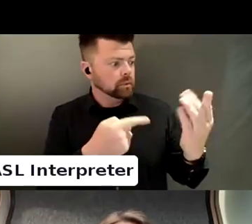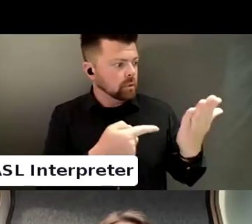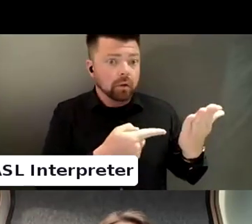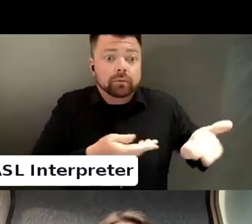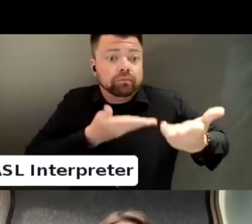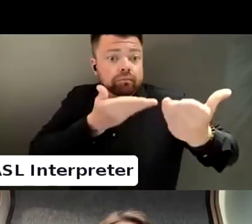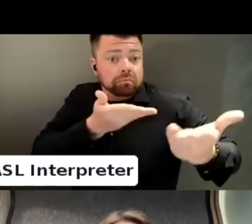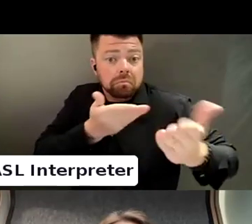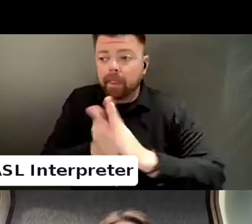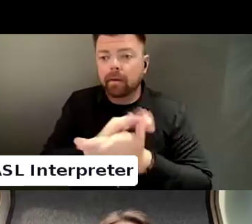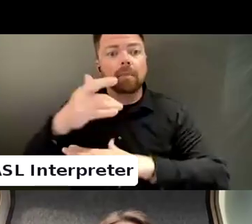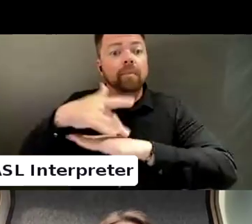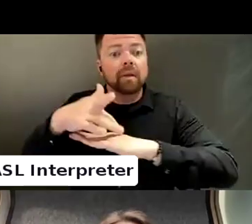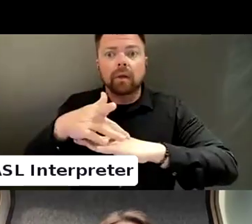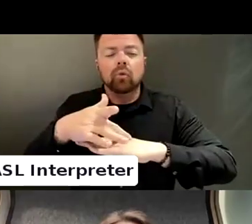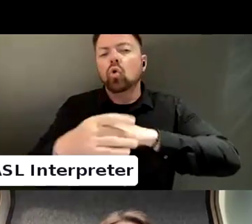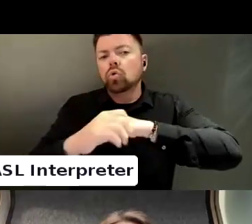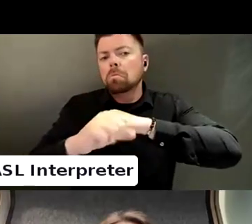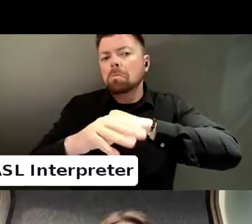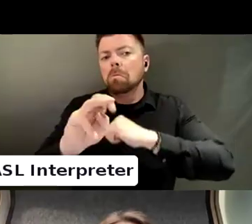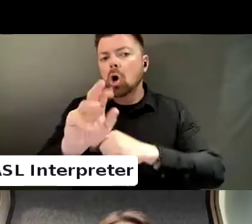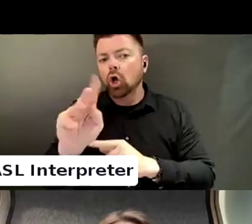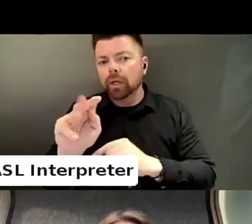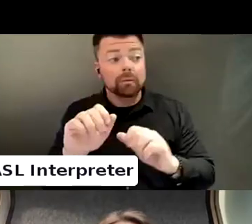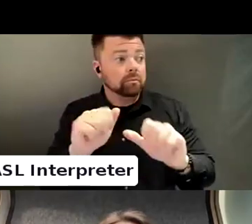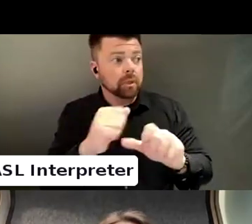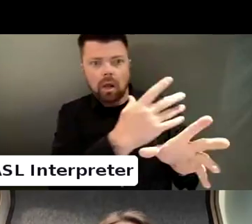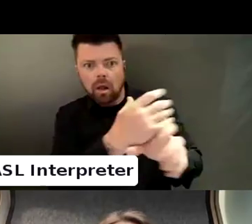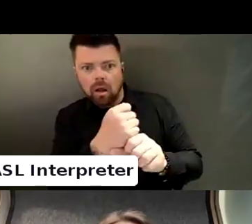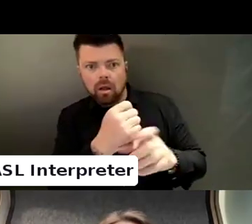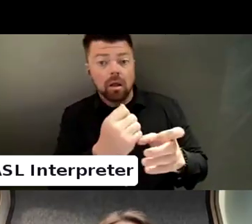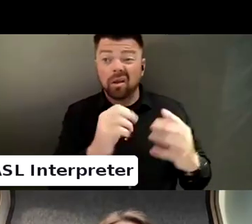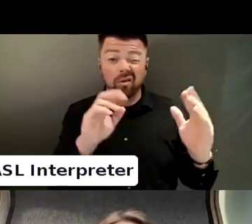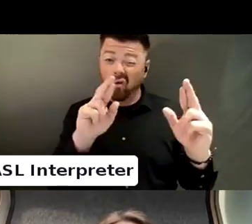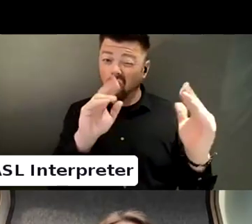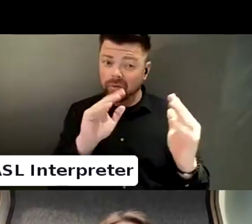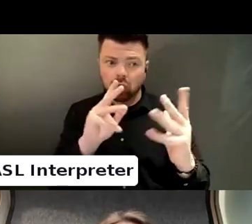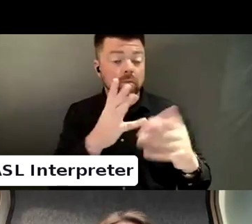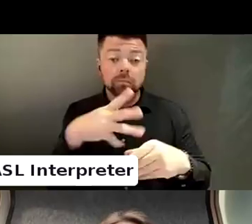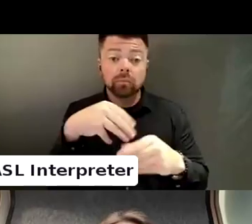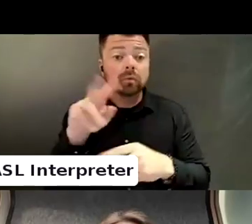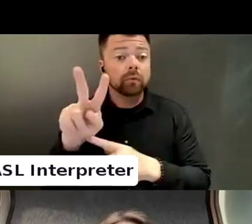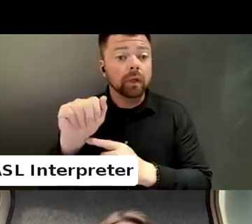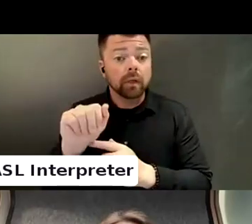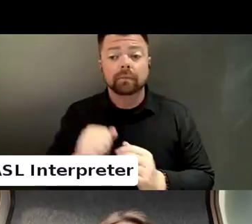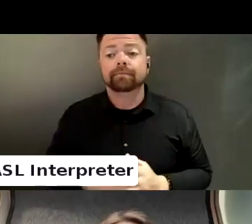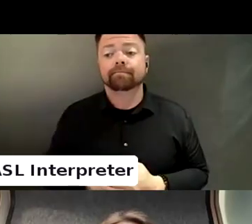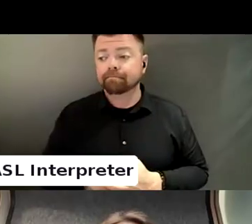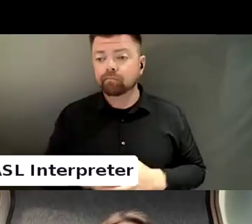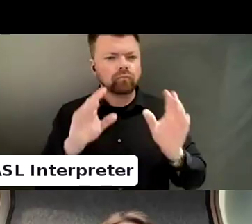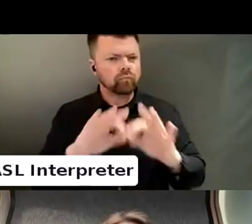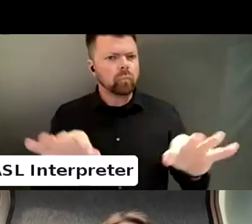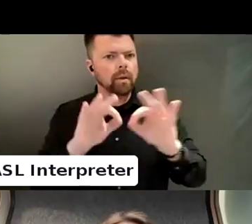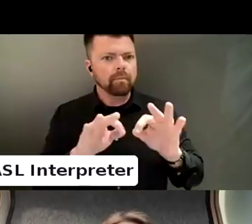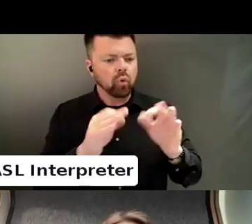broader market, which includes hopefully in the VA as well. There's, of course, important pathways to